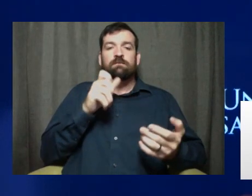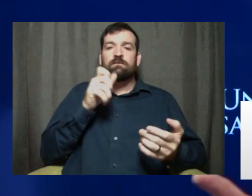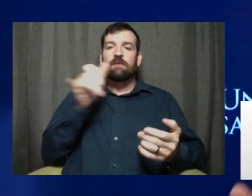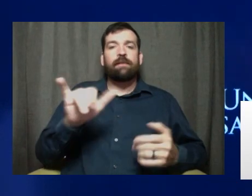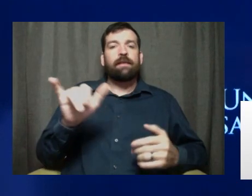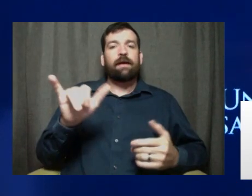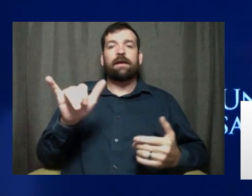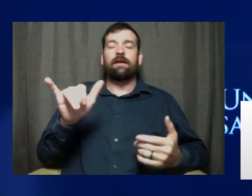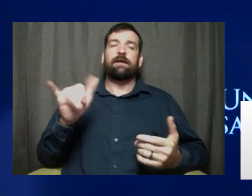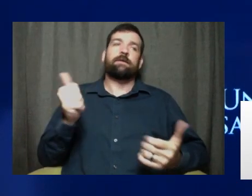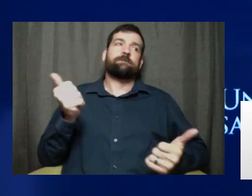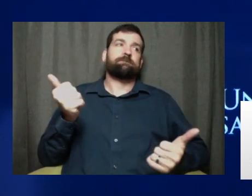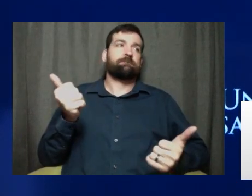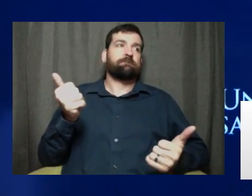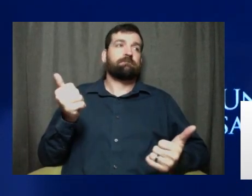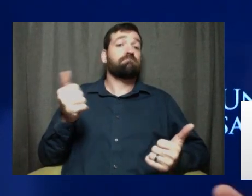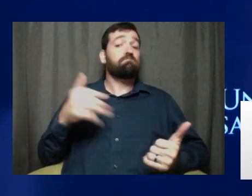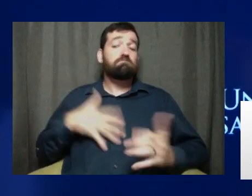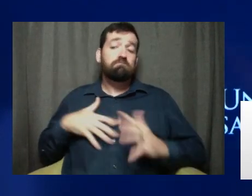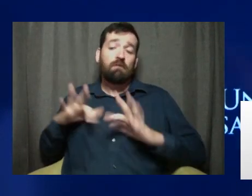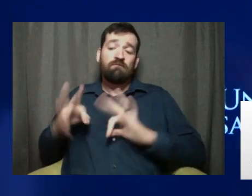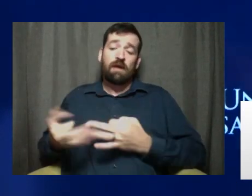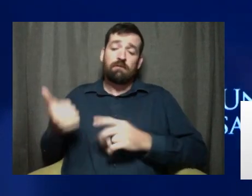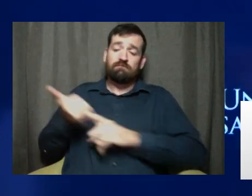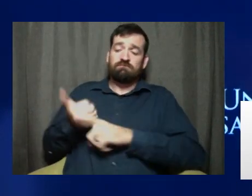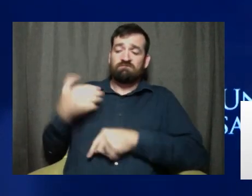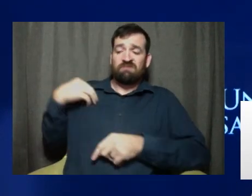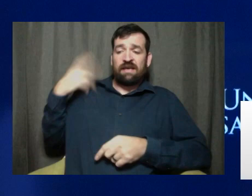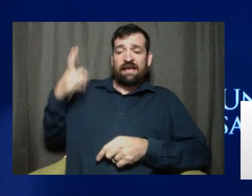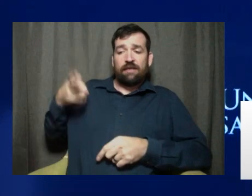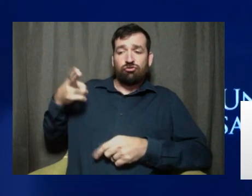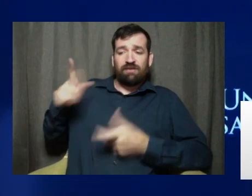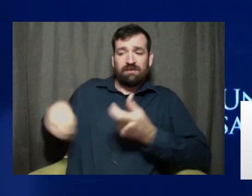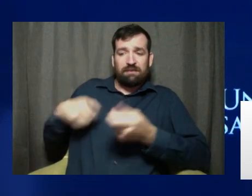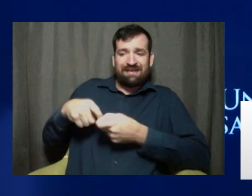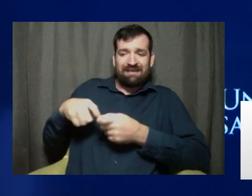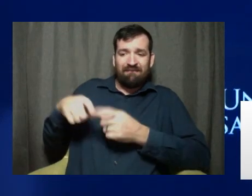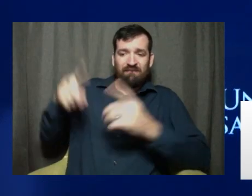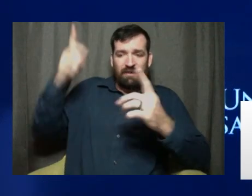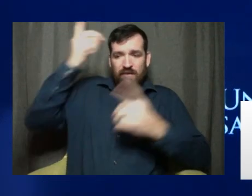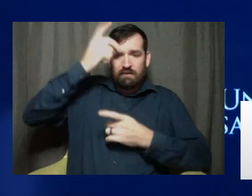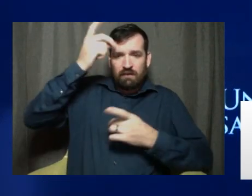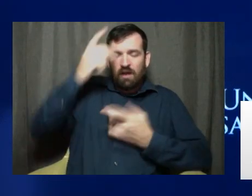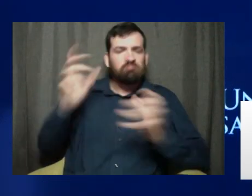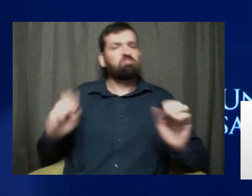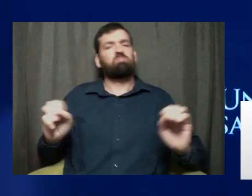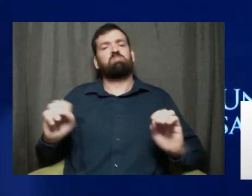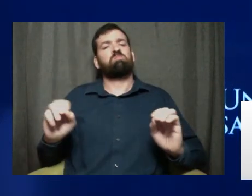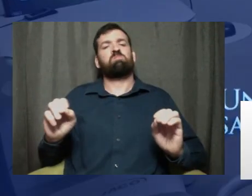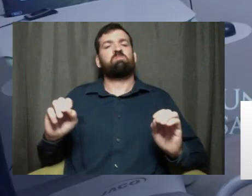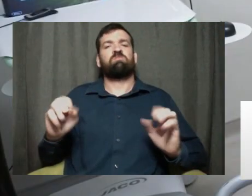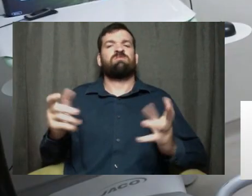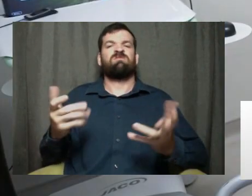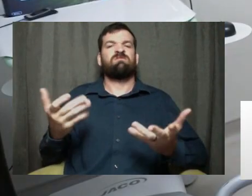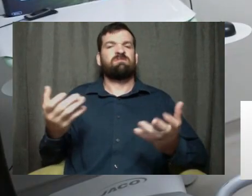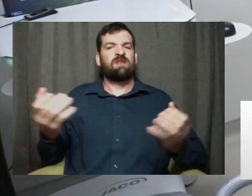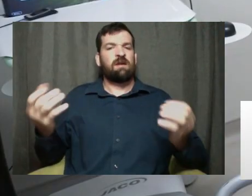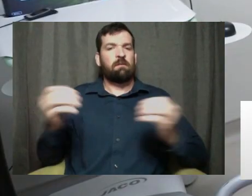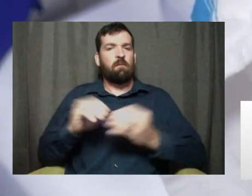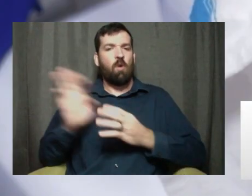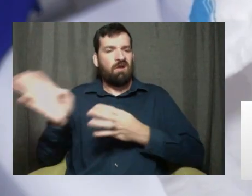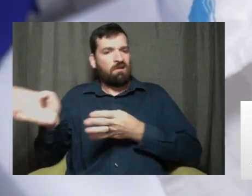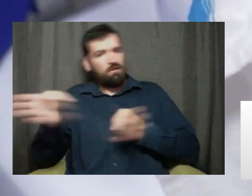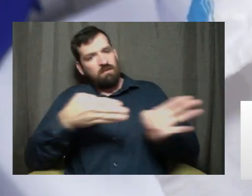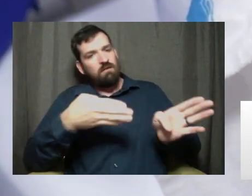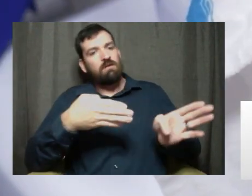like my family has a history of something specific. Gotcha. Those might be a little bit more directed testing to work with their